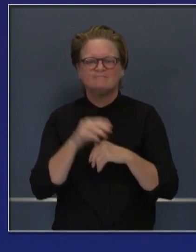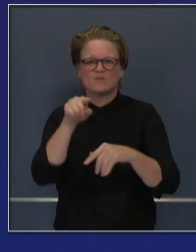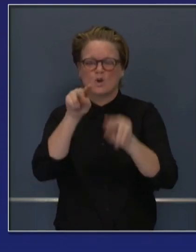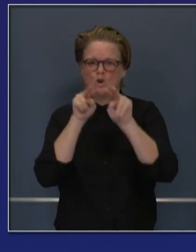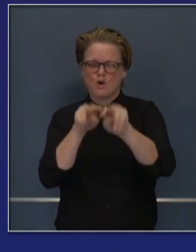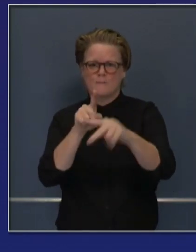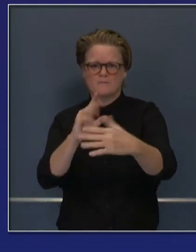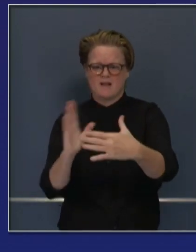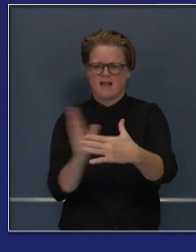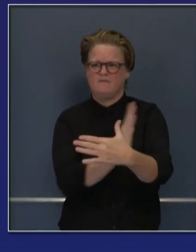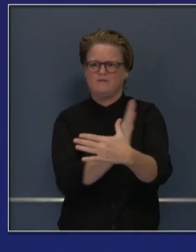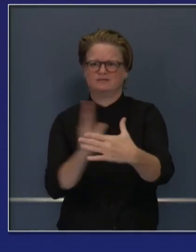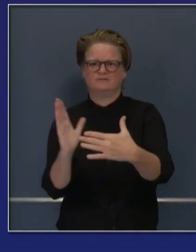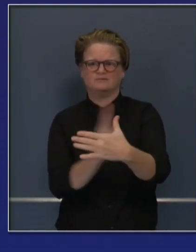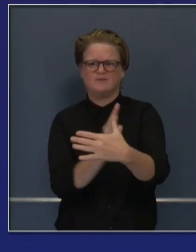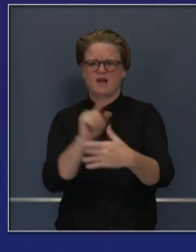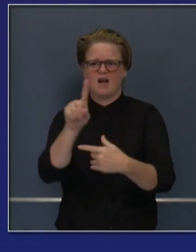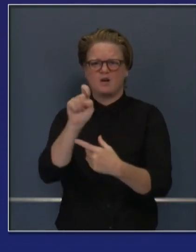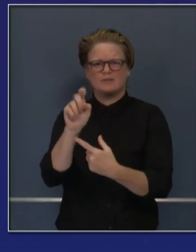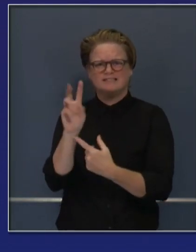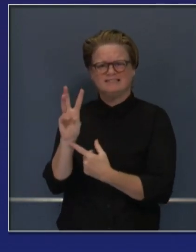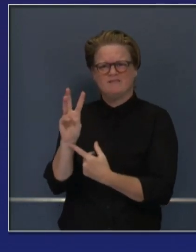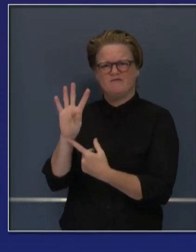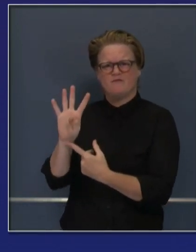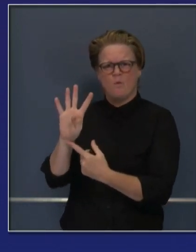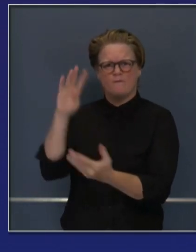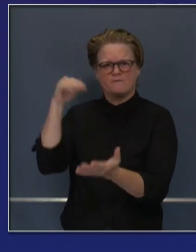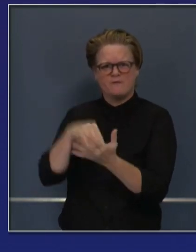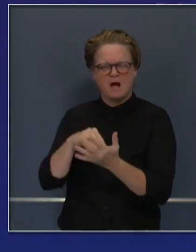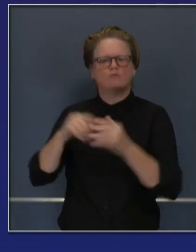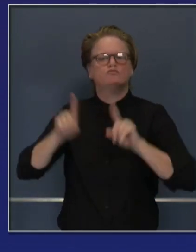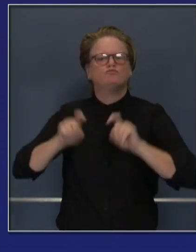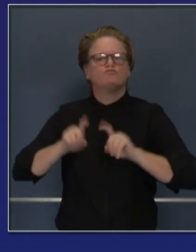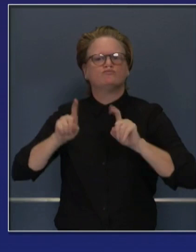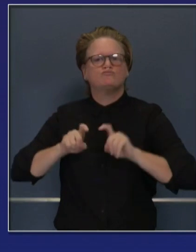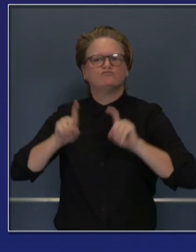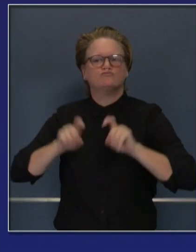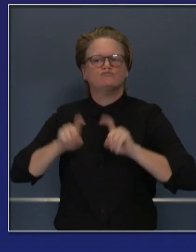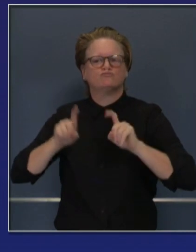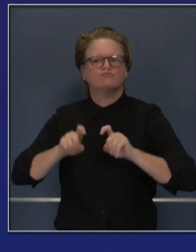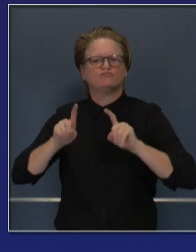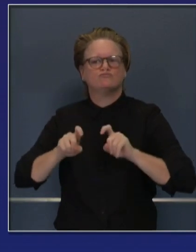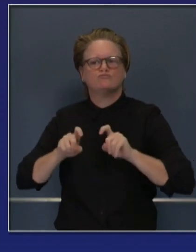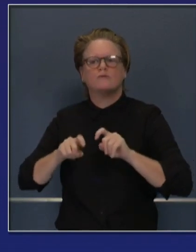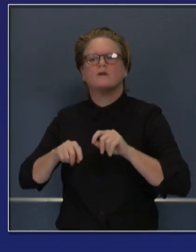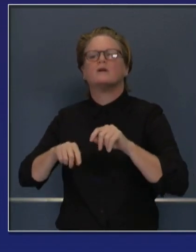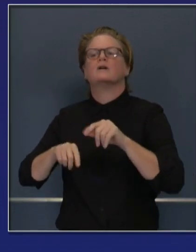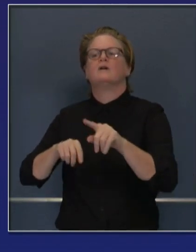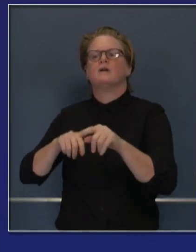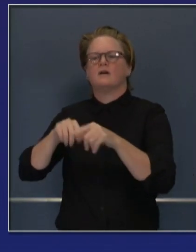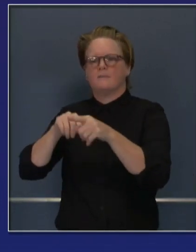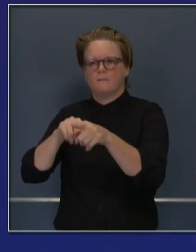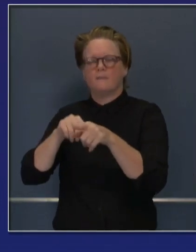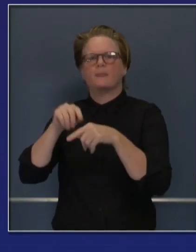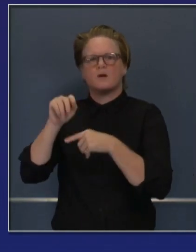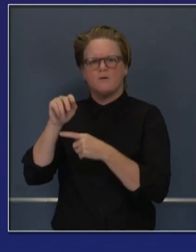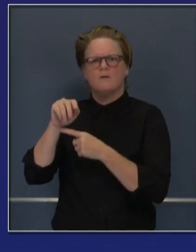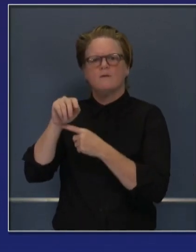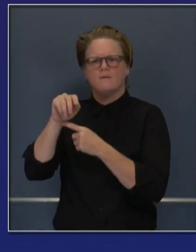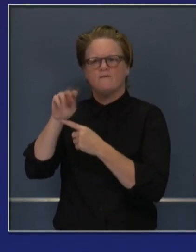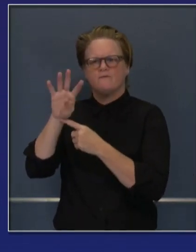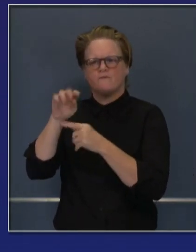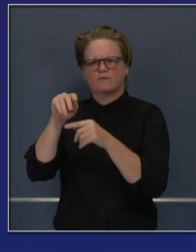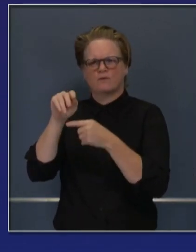tests, 164,000. I noted a moment ago, 202,000 tests that came in over the last reporting period. So